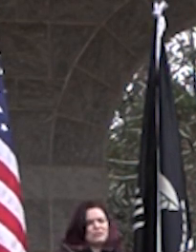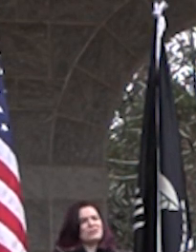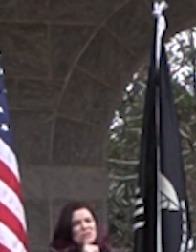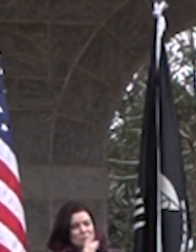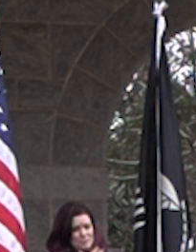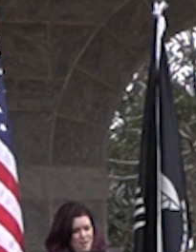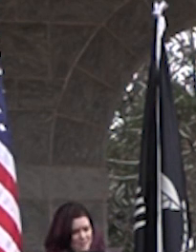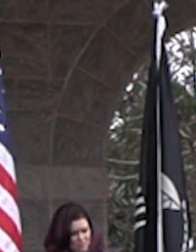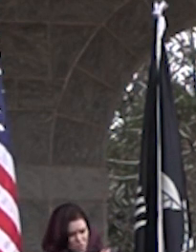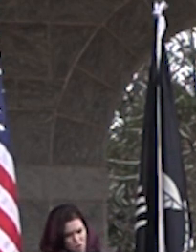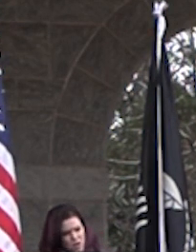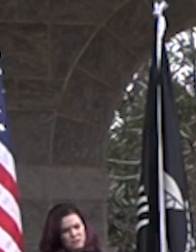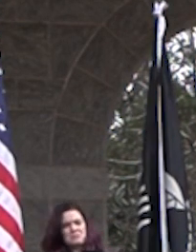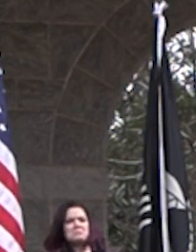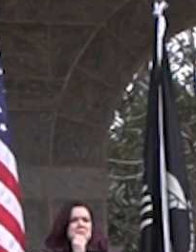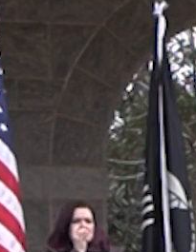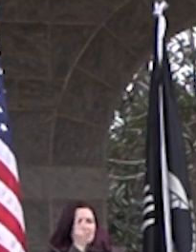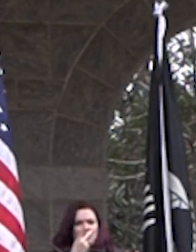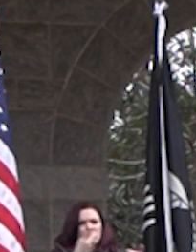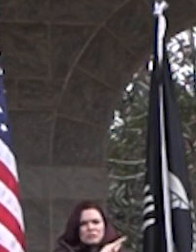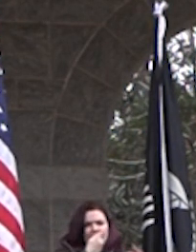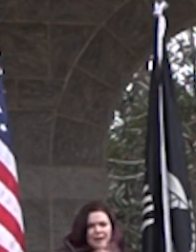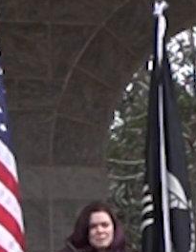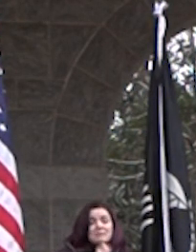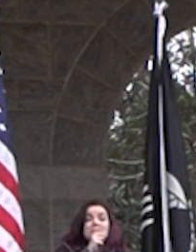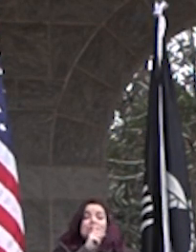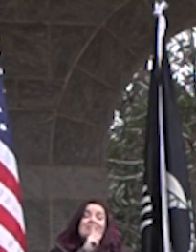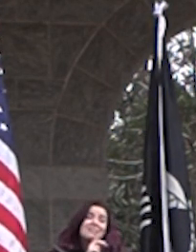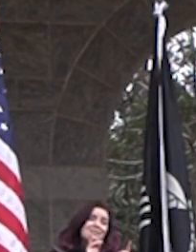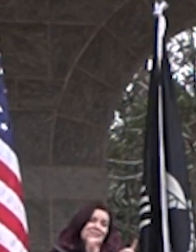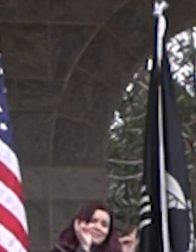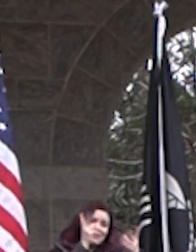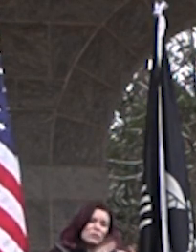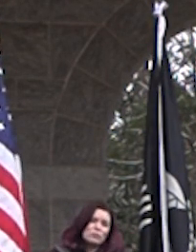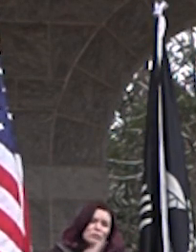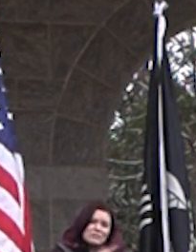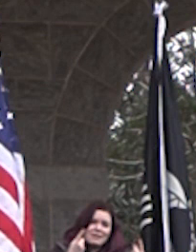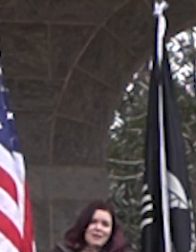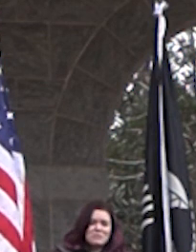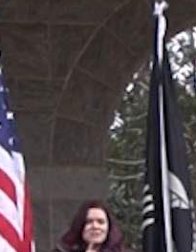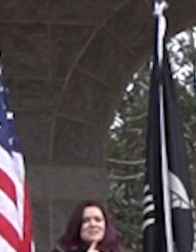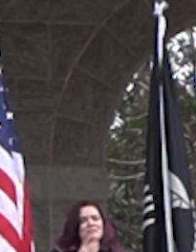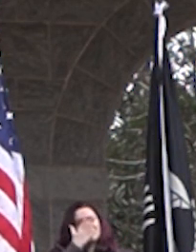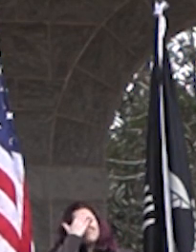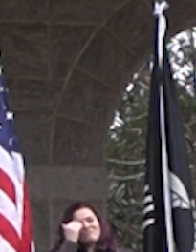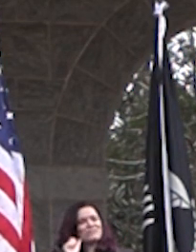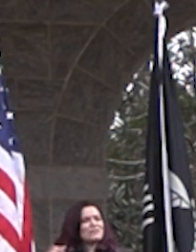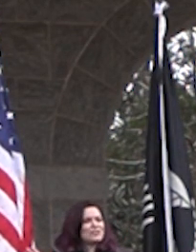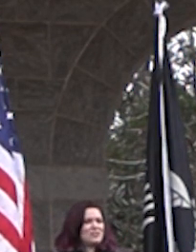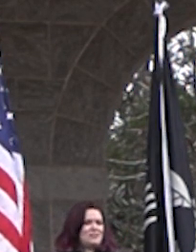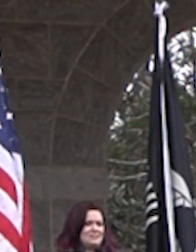the worst that can happen. To be forgotten is the worst.